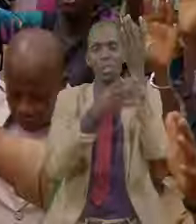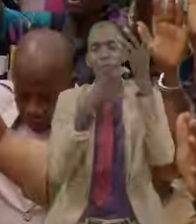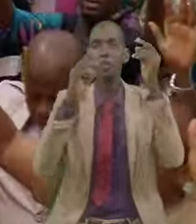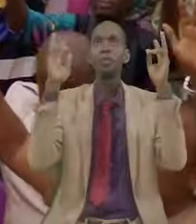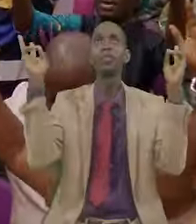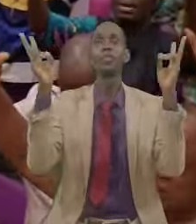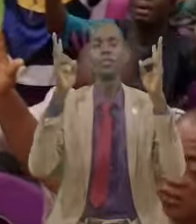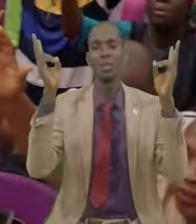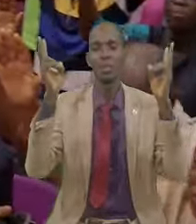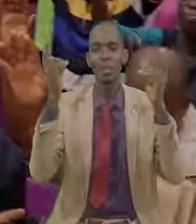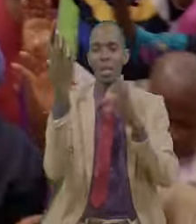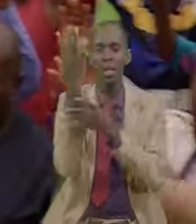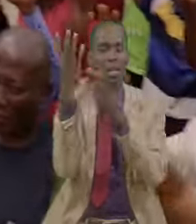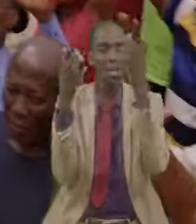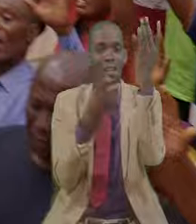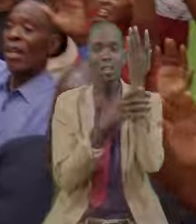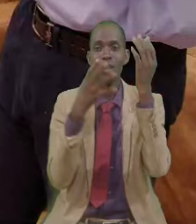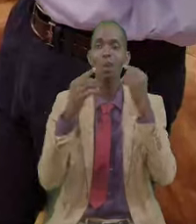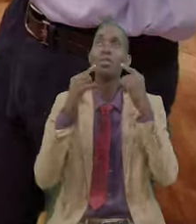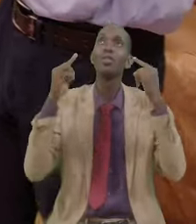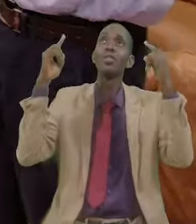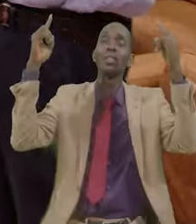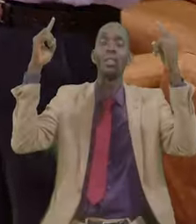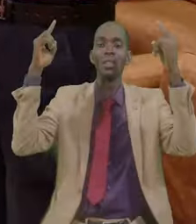victory. The hand of success.